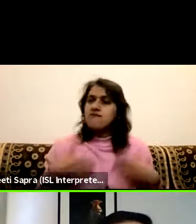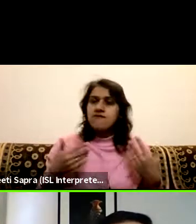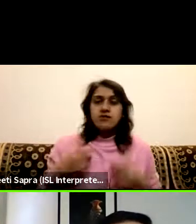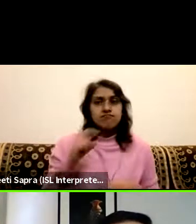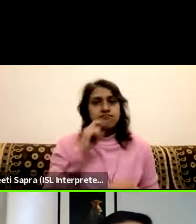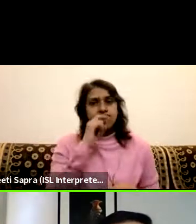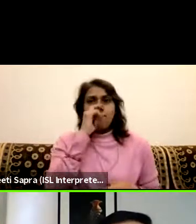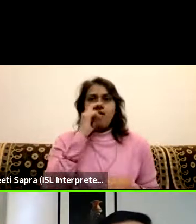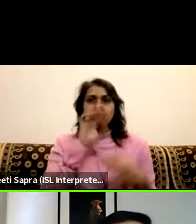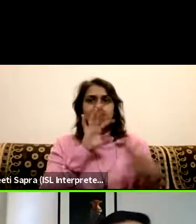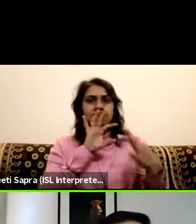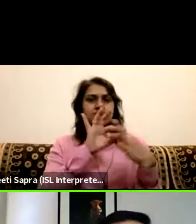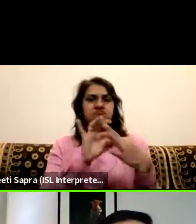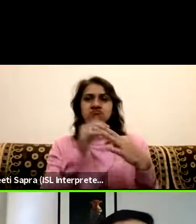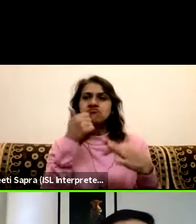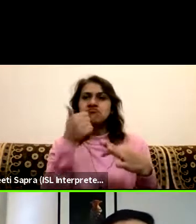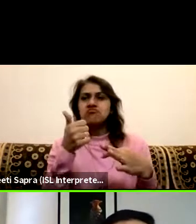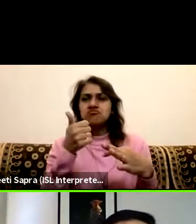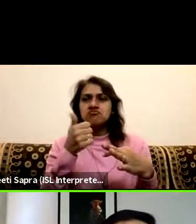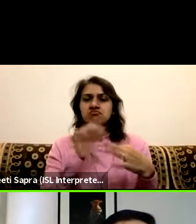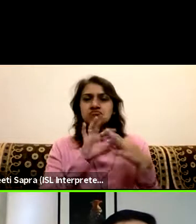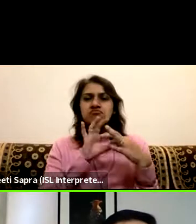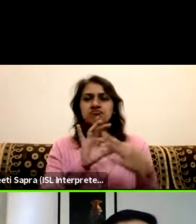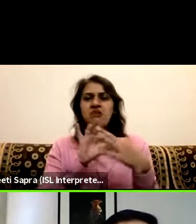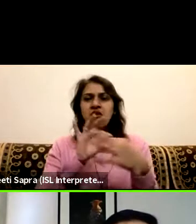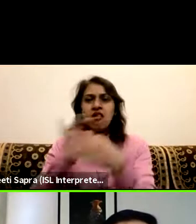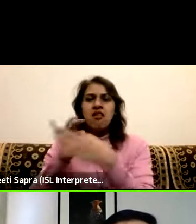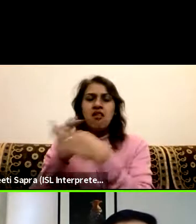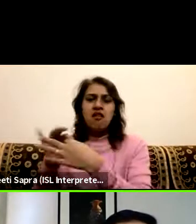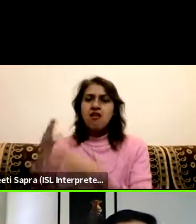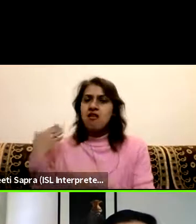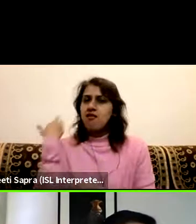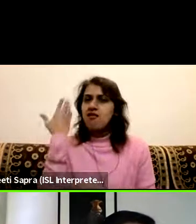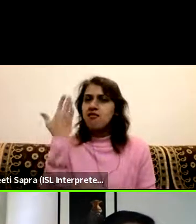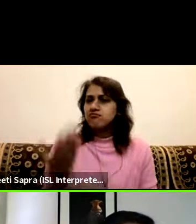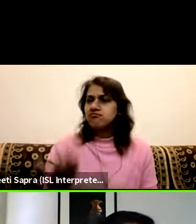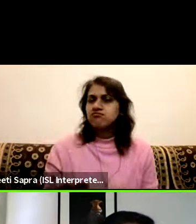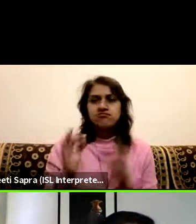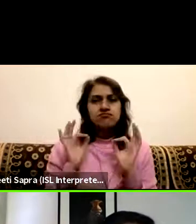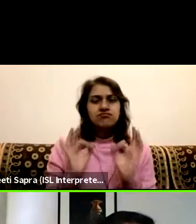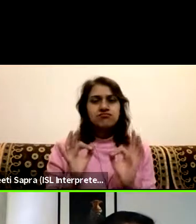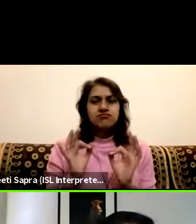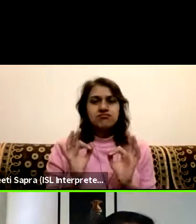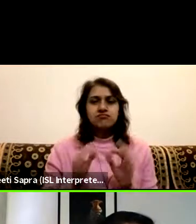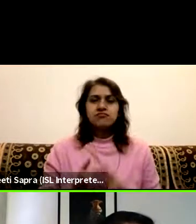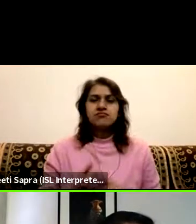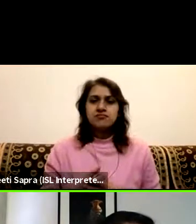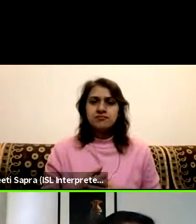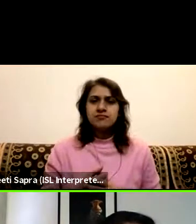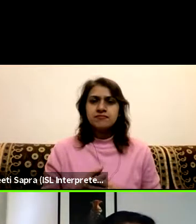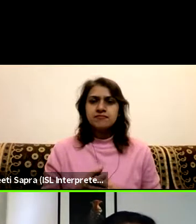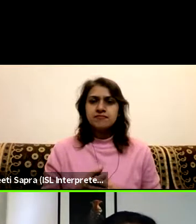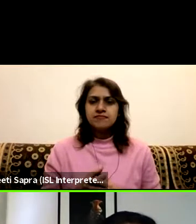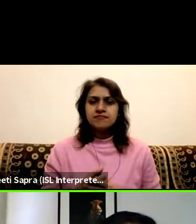committed partnerships that we have built up over the last decade and a half.